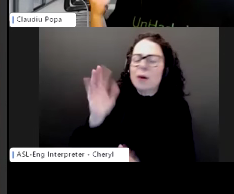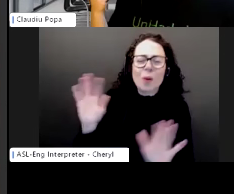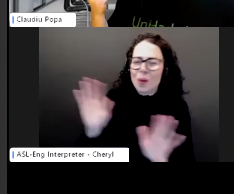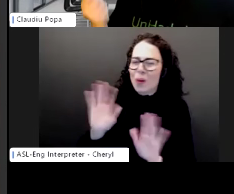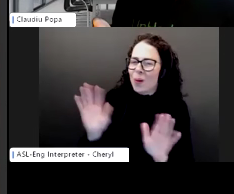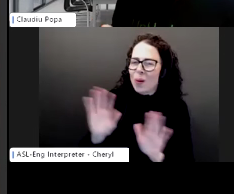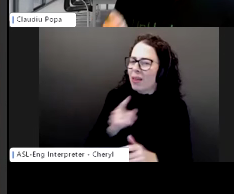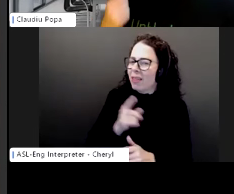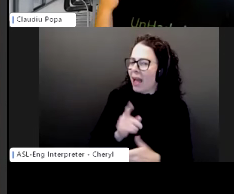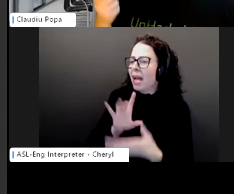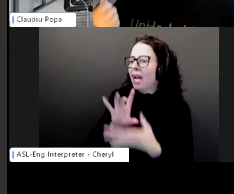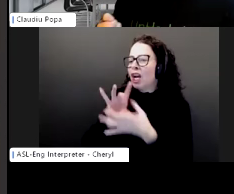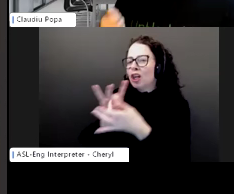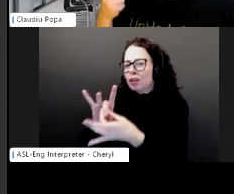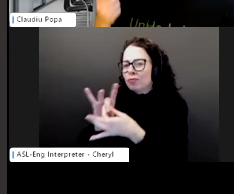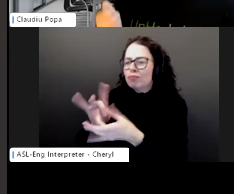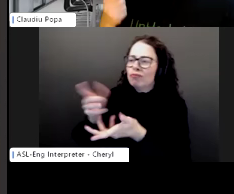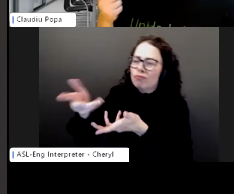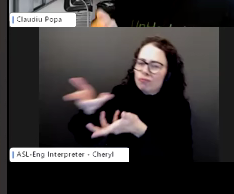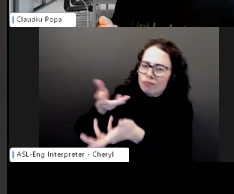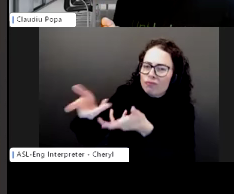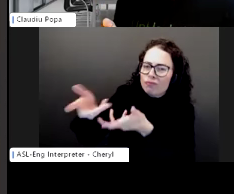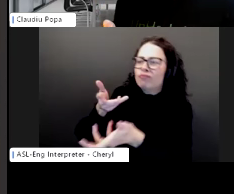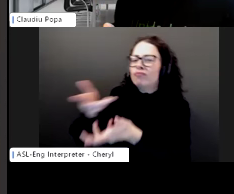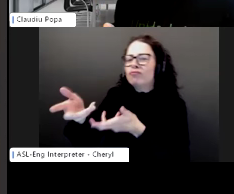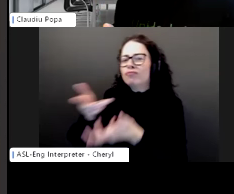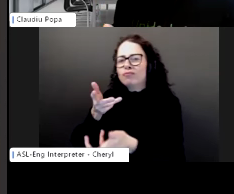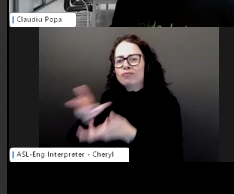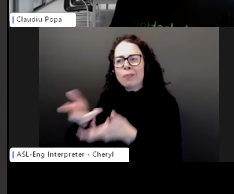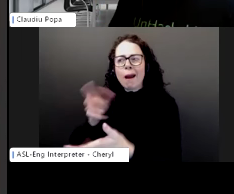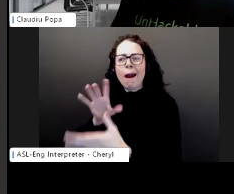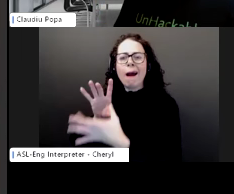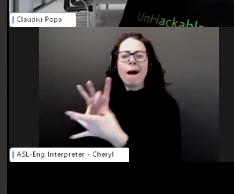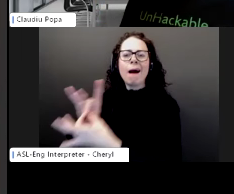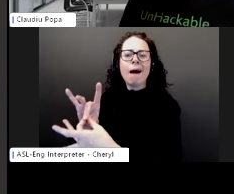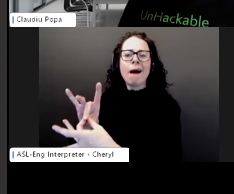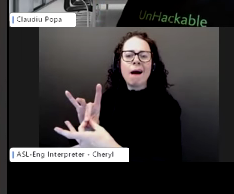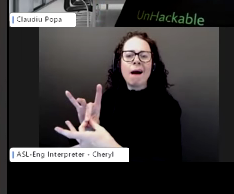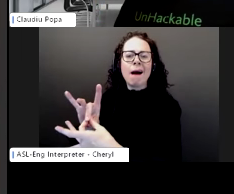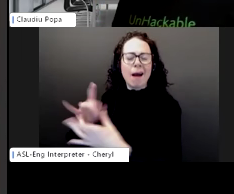and to use some of those emotional